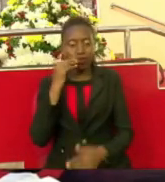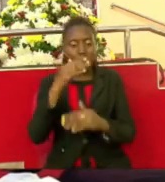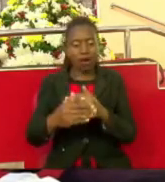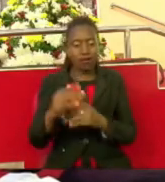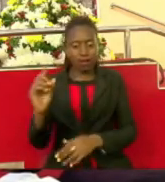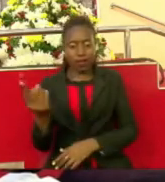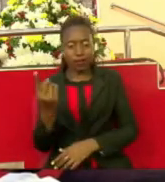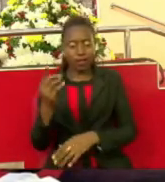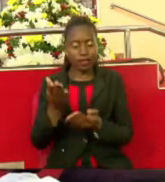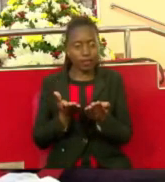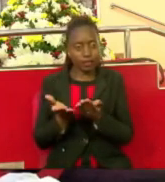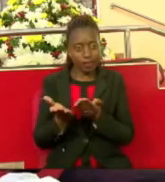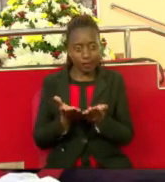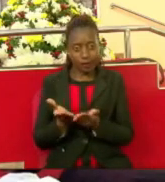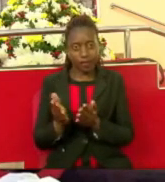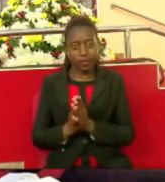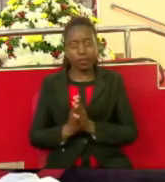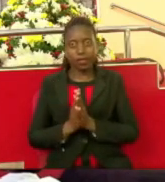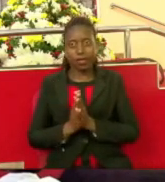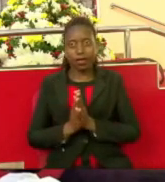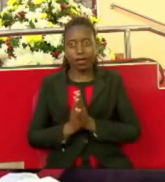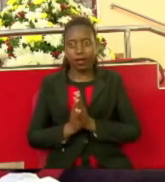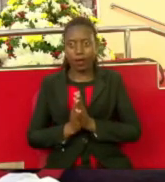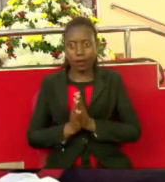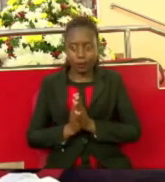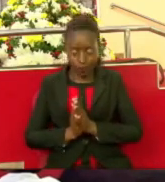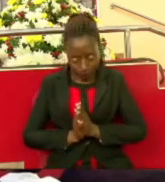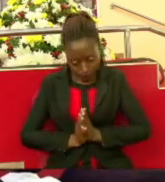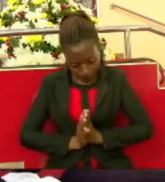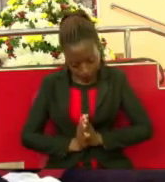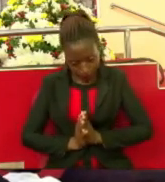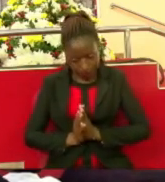the express service, I'm home normally by around 10.